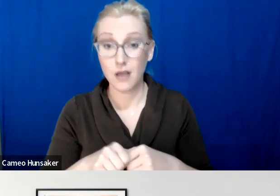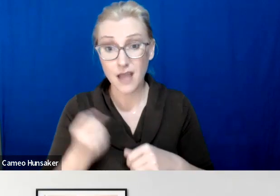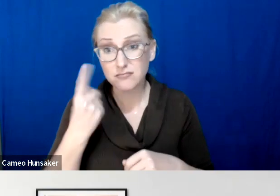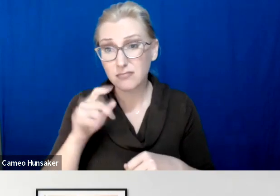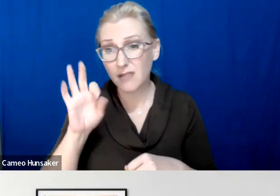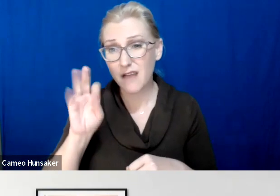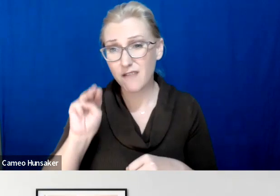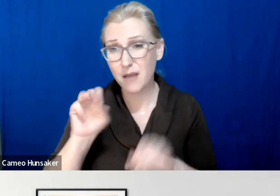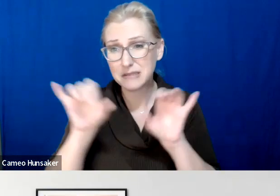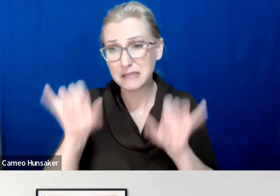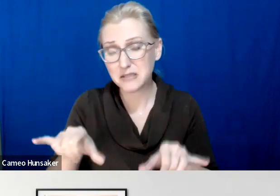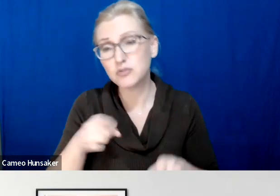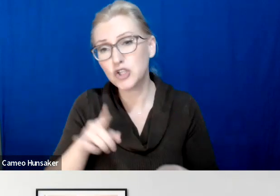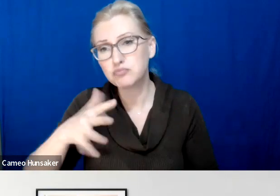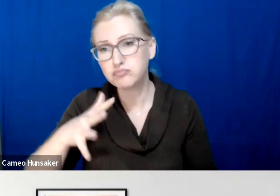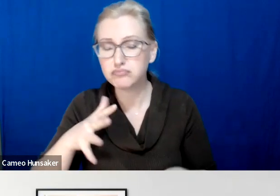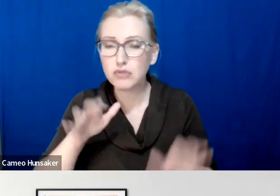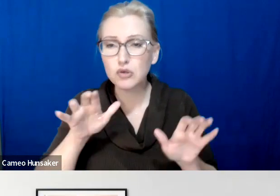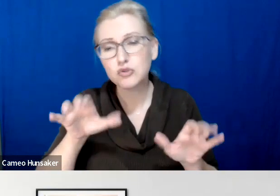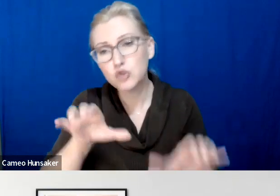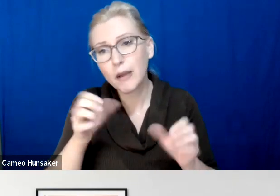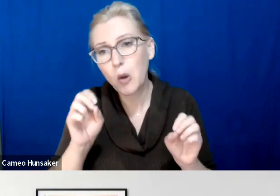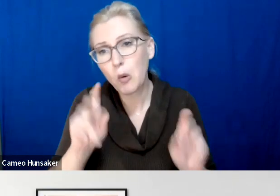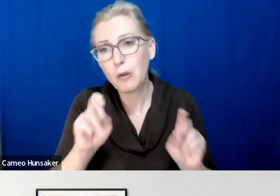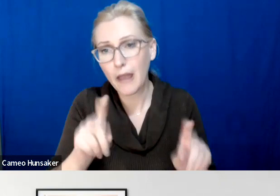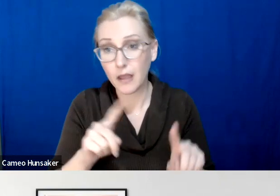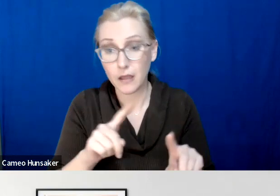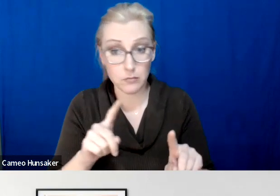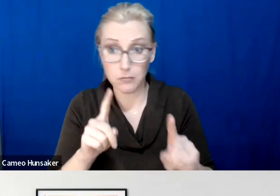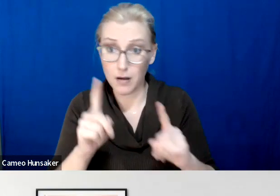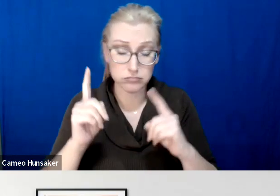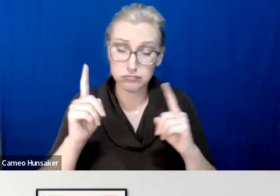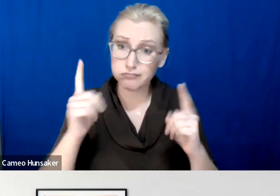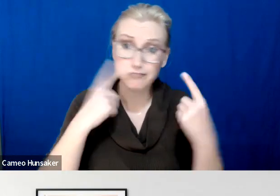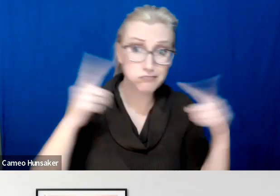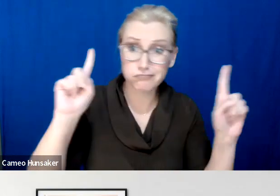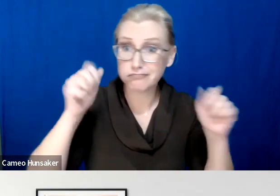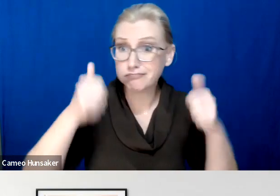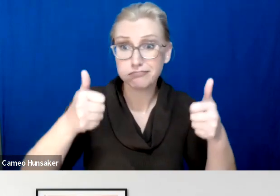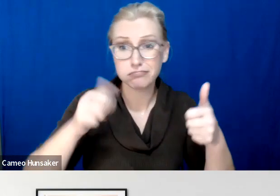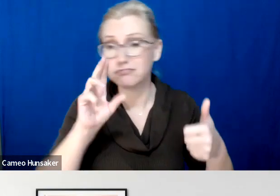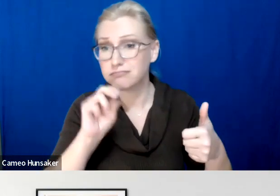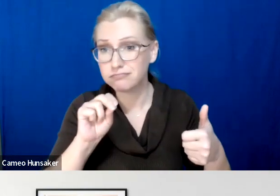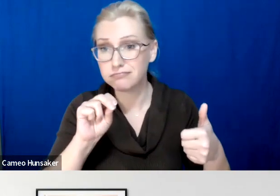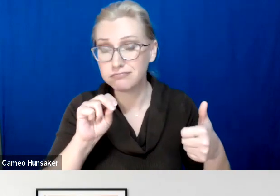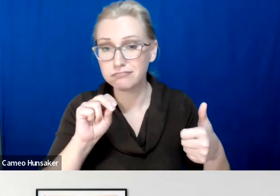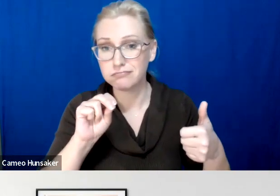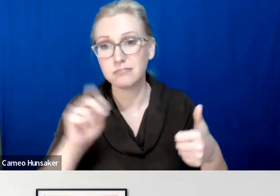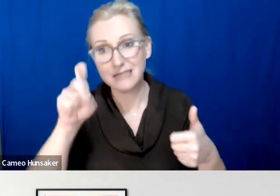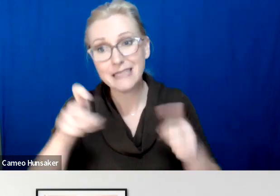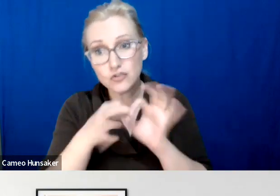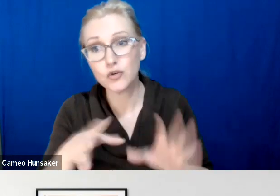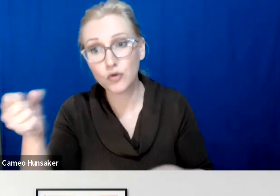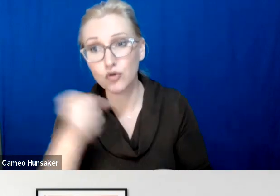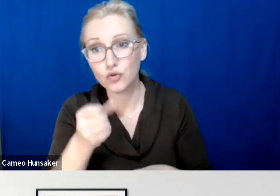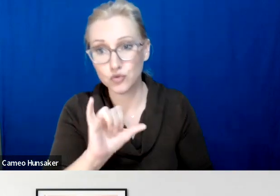but she wasn't excelling. And essentially, the Supreme Court said that's okay. That's allowable under IDEA.